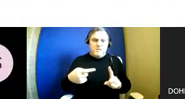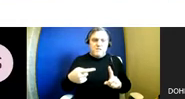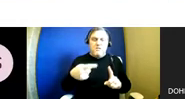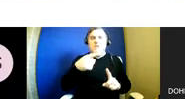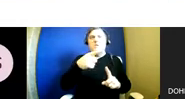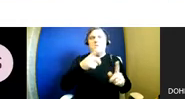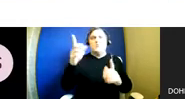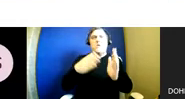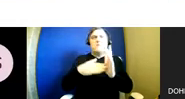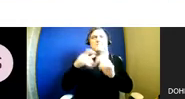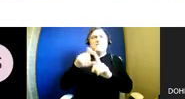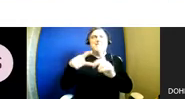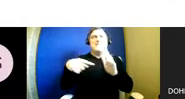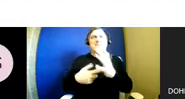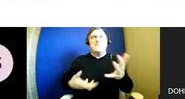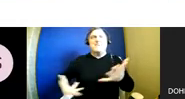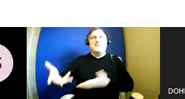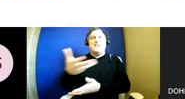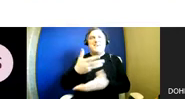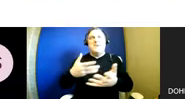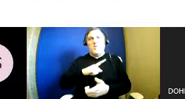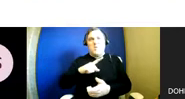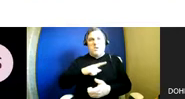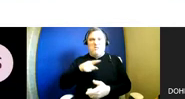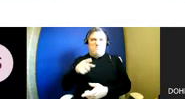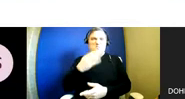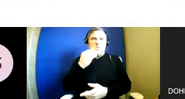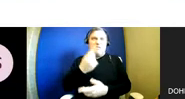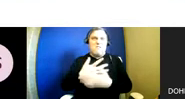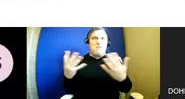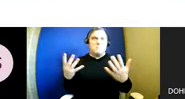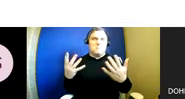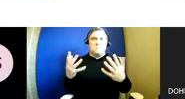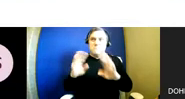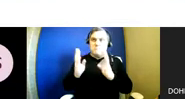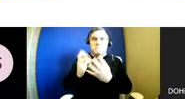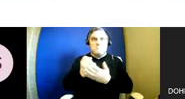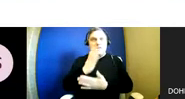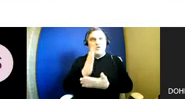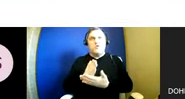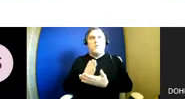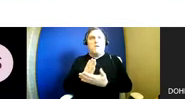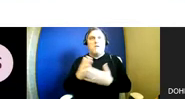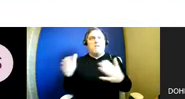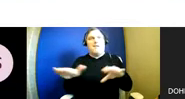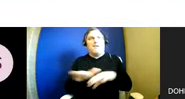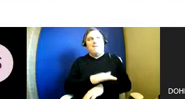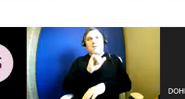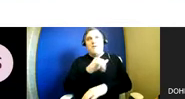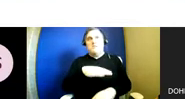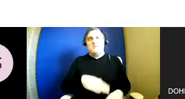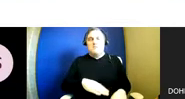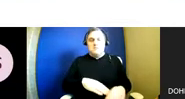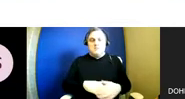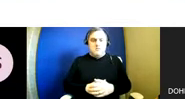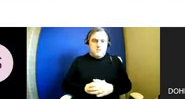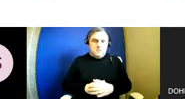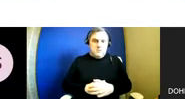multidisciplinary team, because that is the most widely used thing, just for us to make sure that we're meeting the right needs.